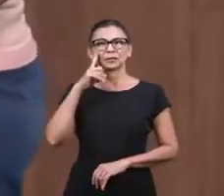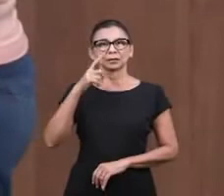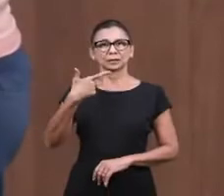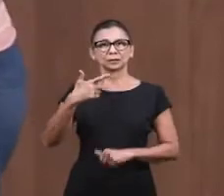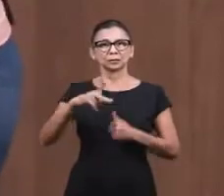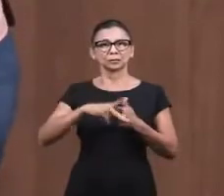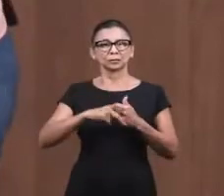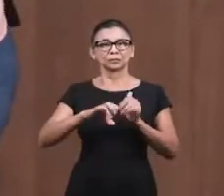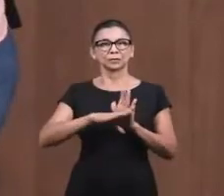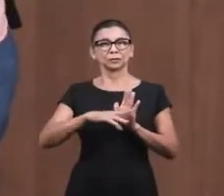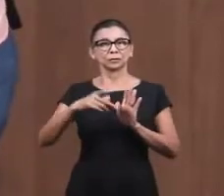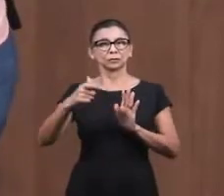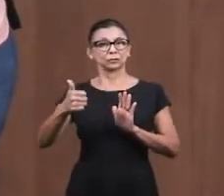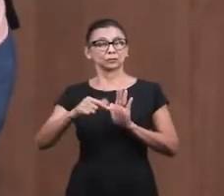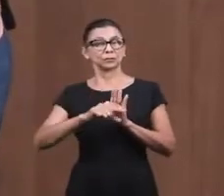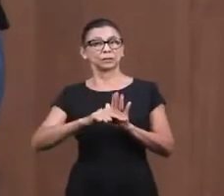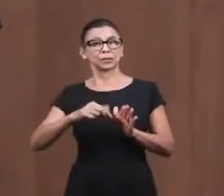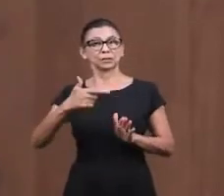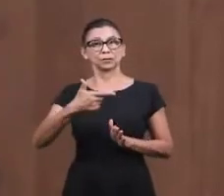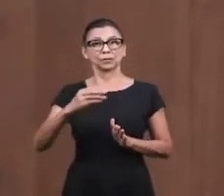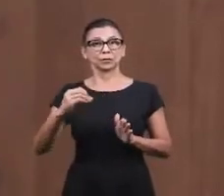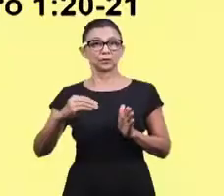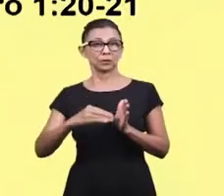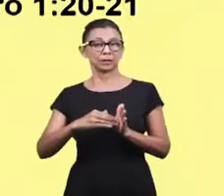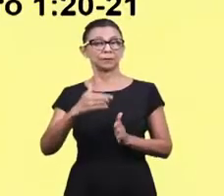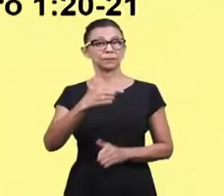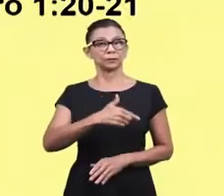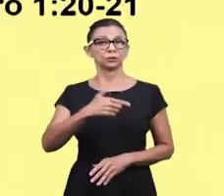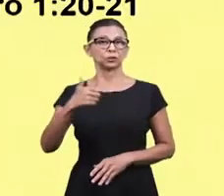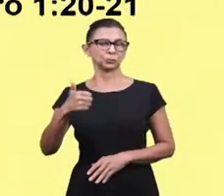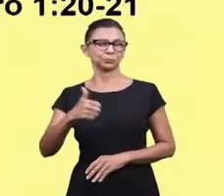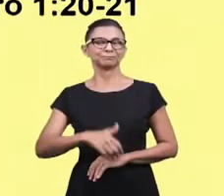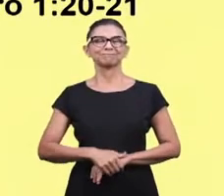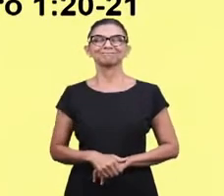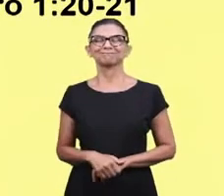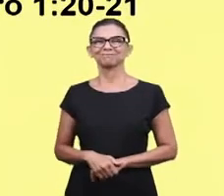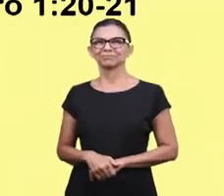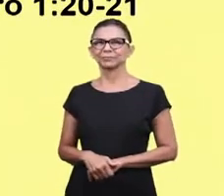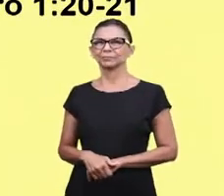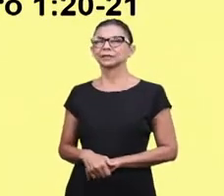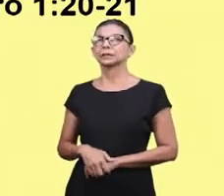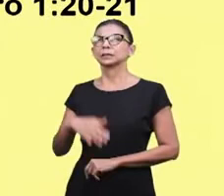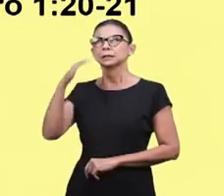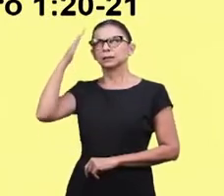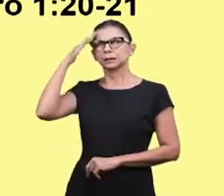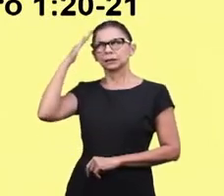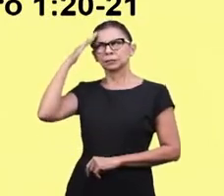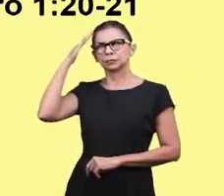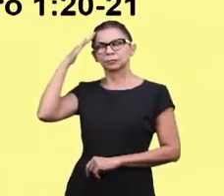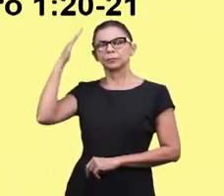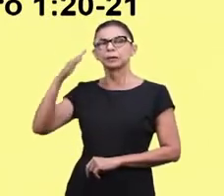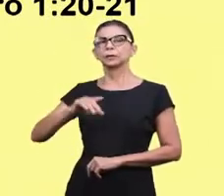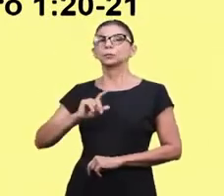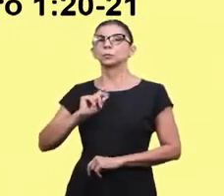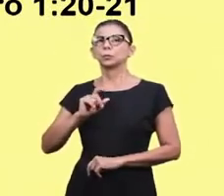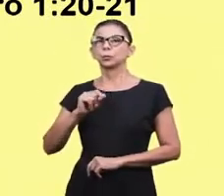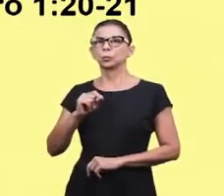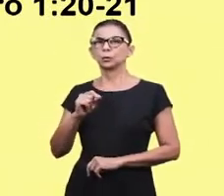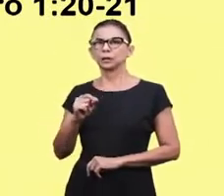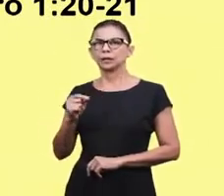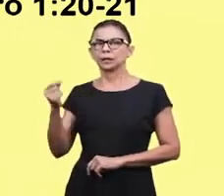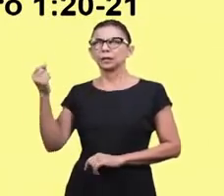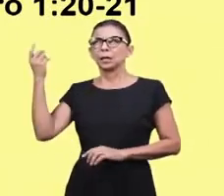second letter of Peter, first chapter, verses 20 and 21. Knowing this verse, that no prophecy